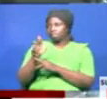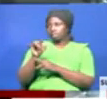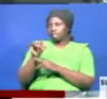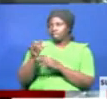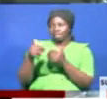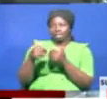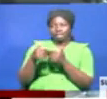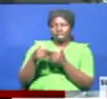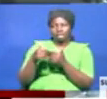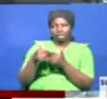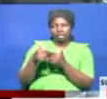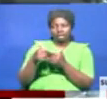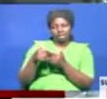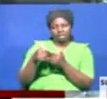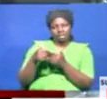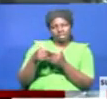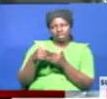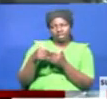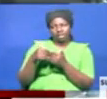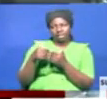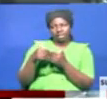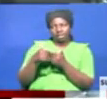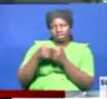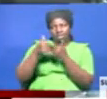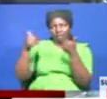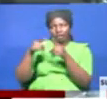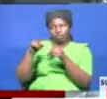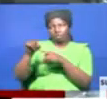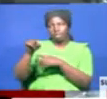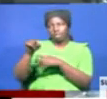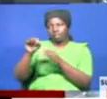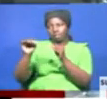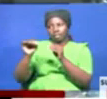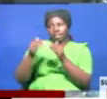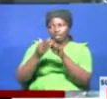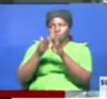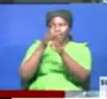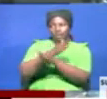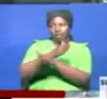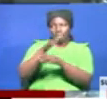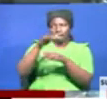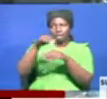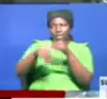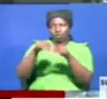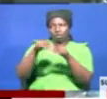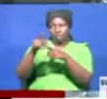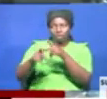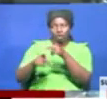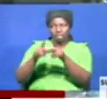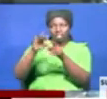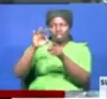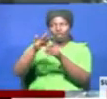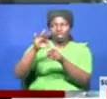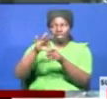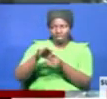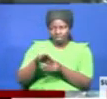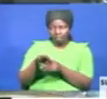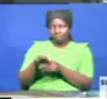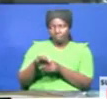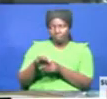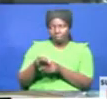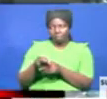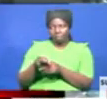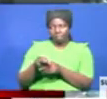that. The pre-election process, preparatory process, the voting